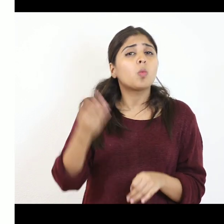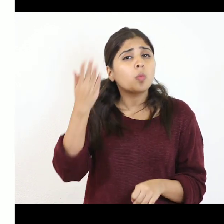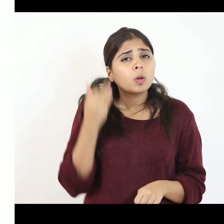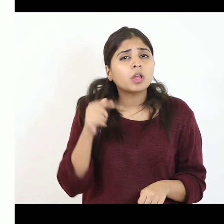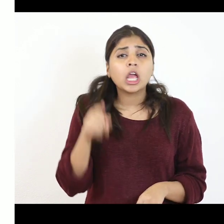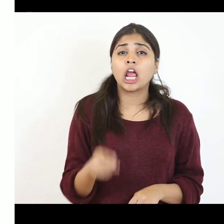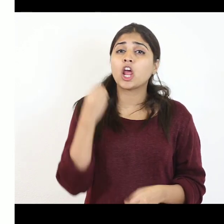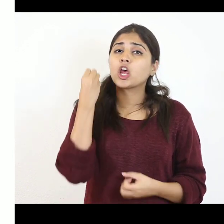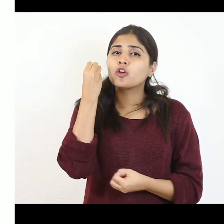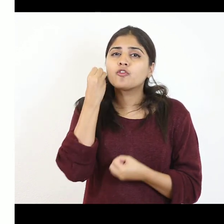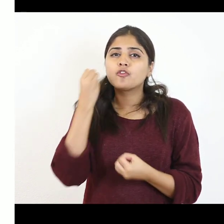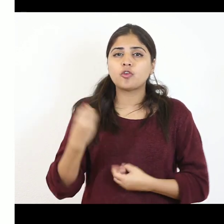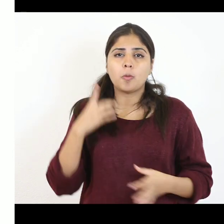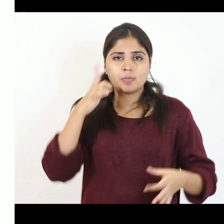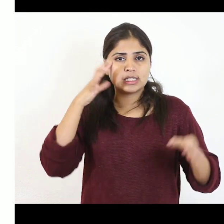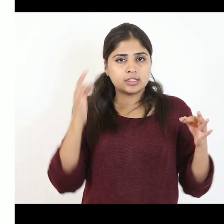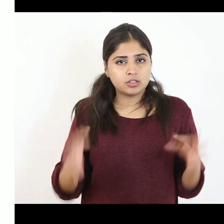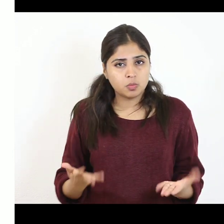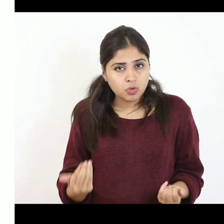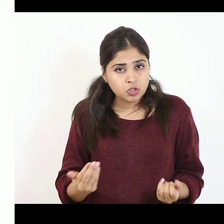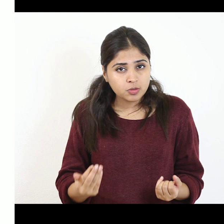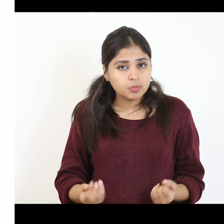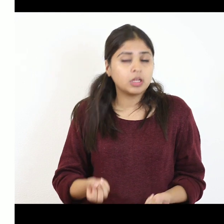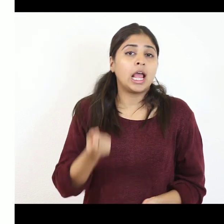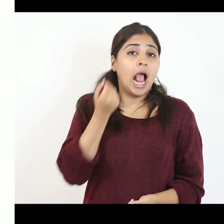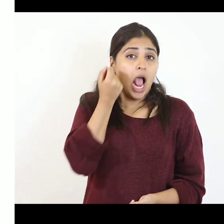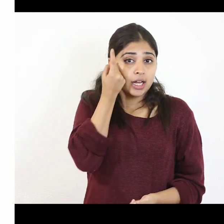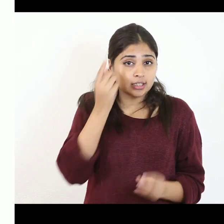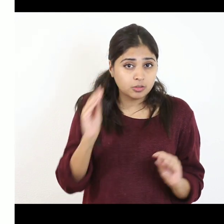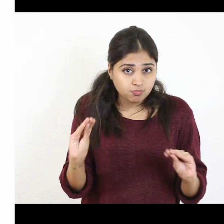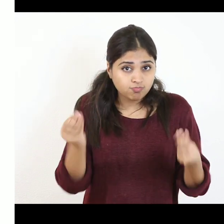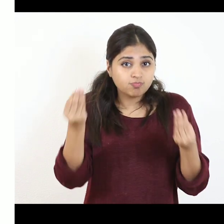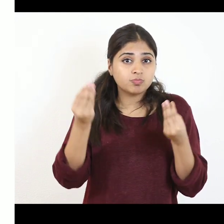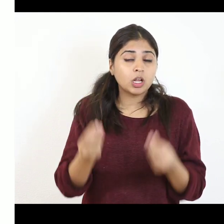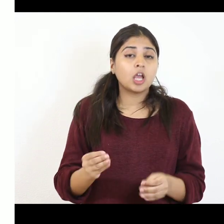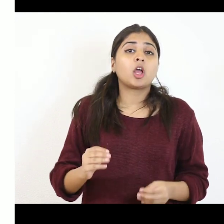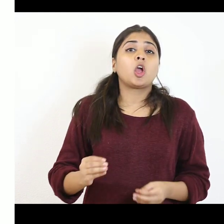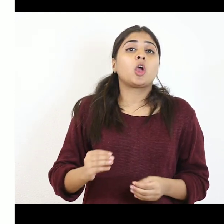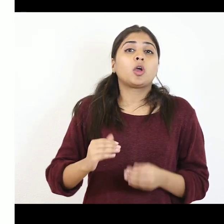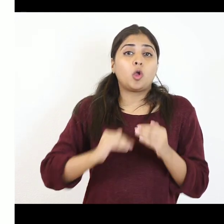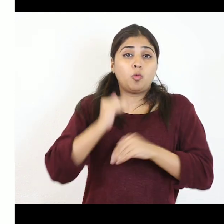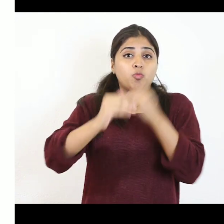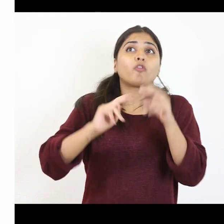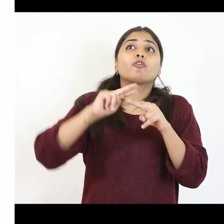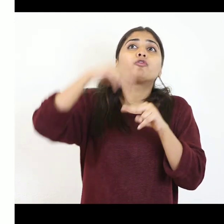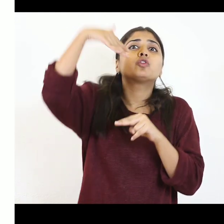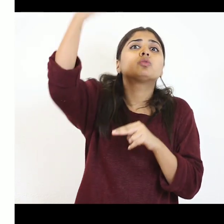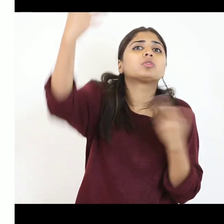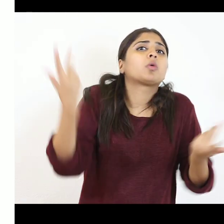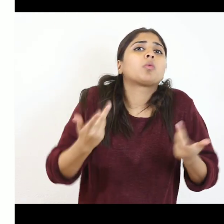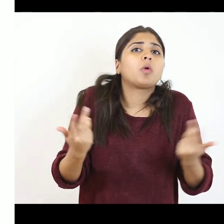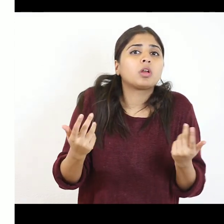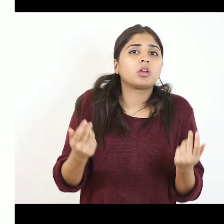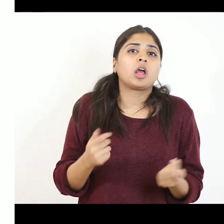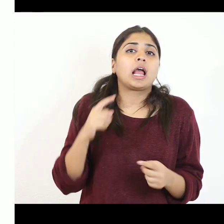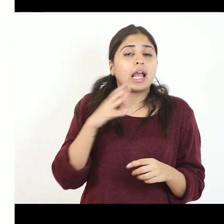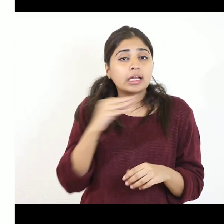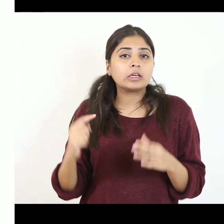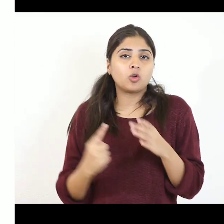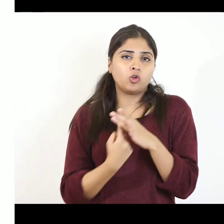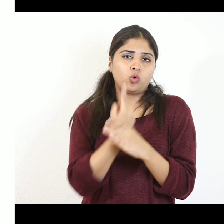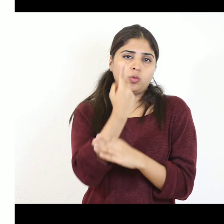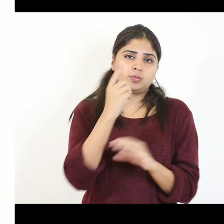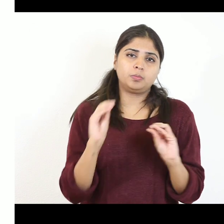decisions, enable better understanding, improve forecasting, and above all, to propel growth.